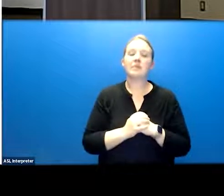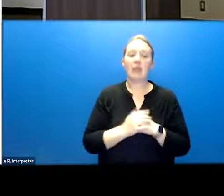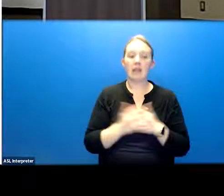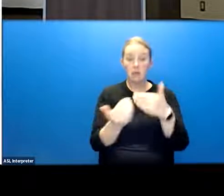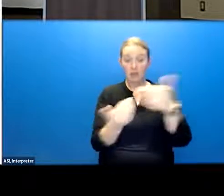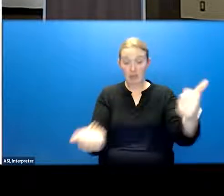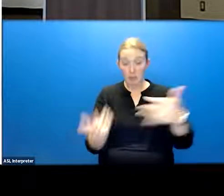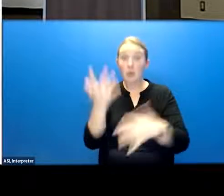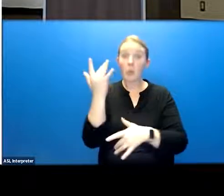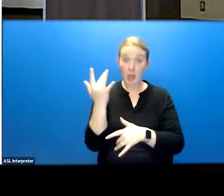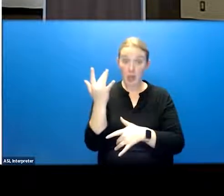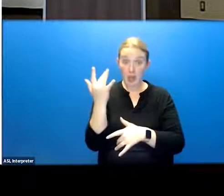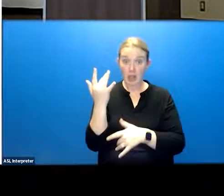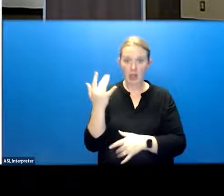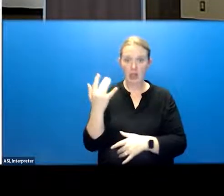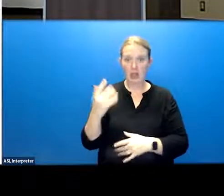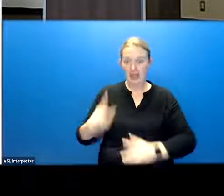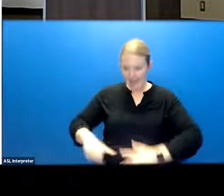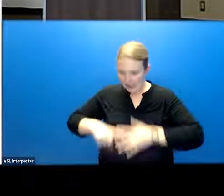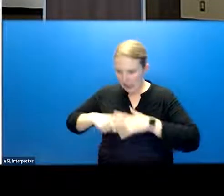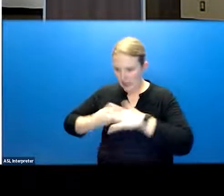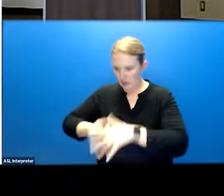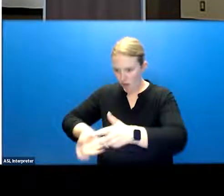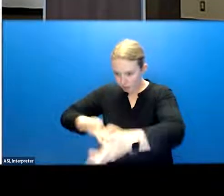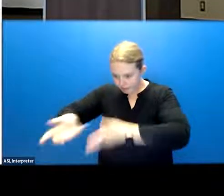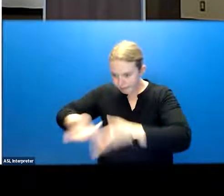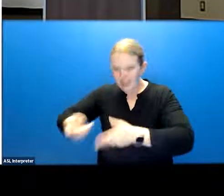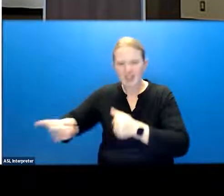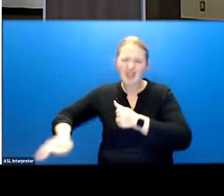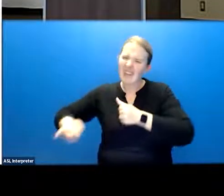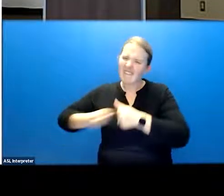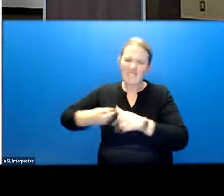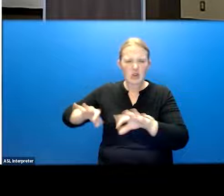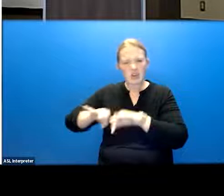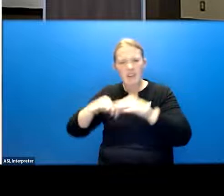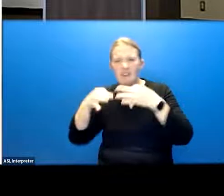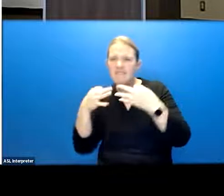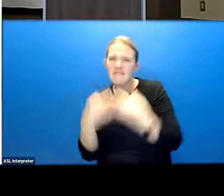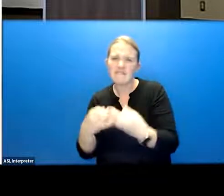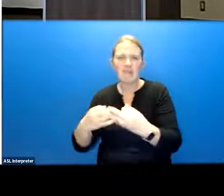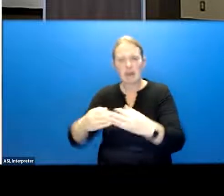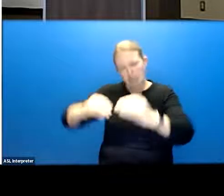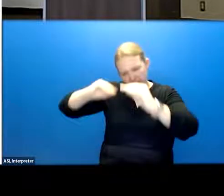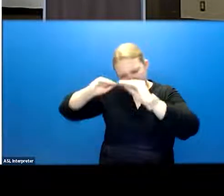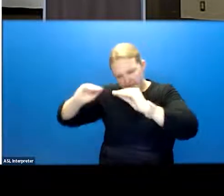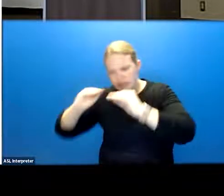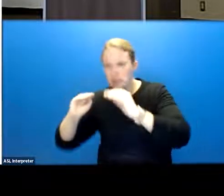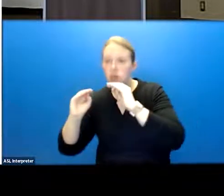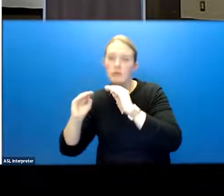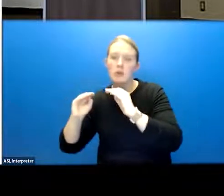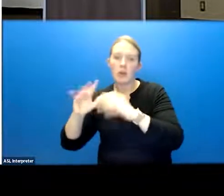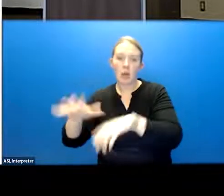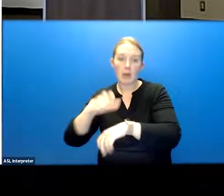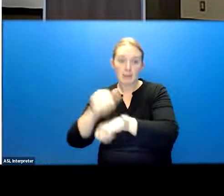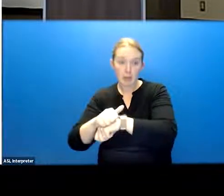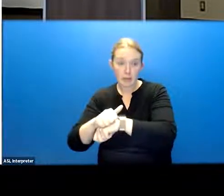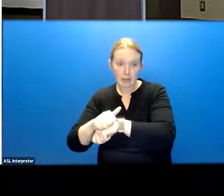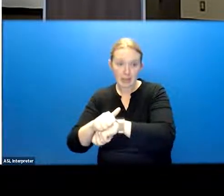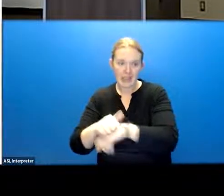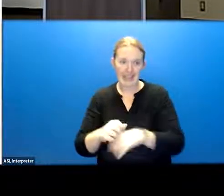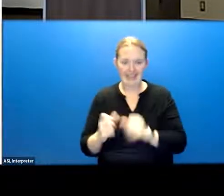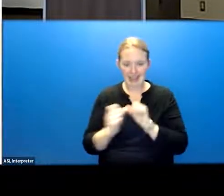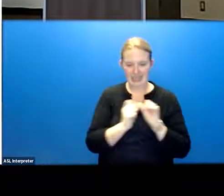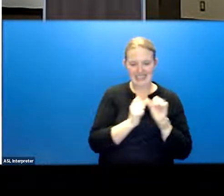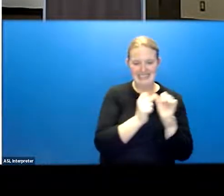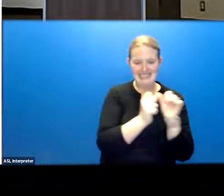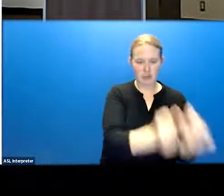us to take a look at initial engagement, that first family psychoeducation appointment, and continuous engagement.